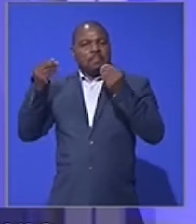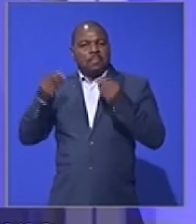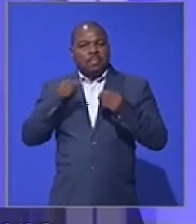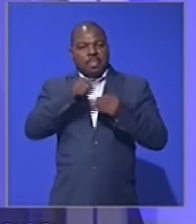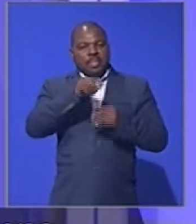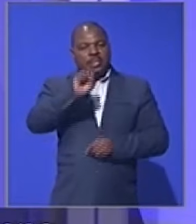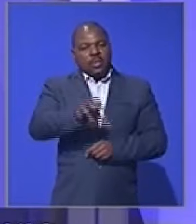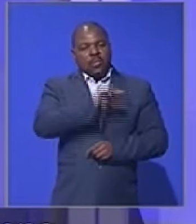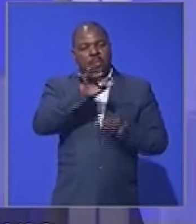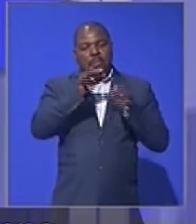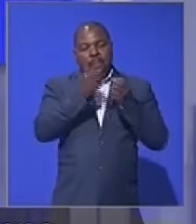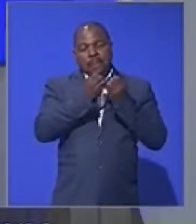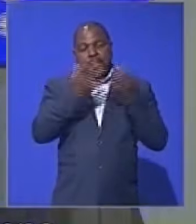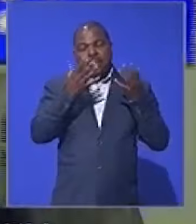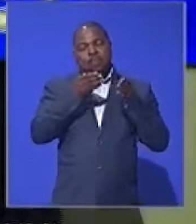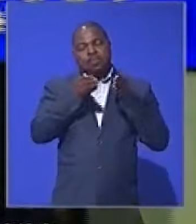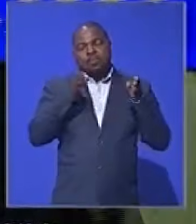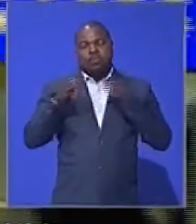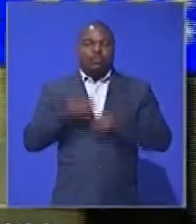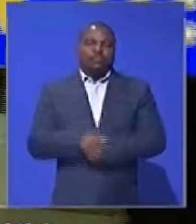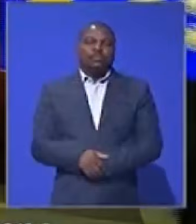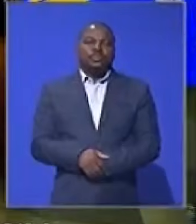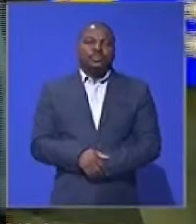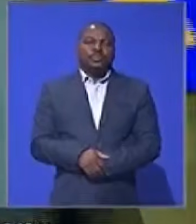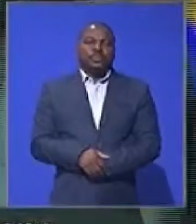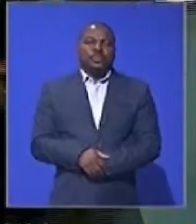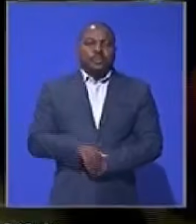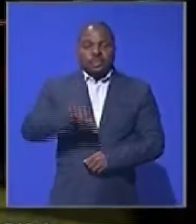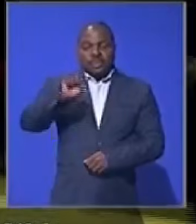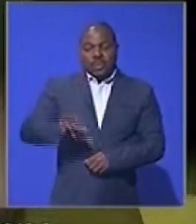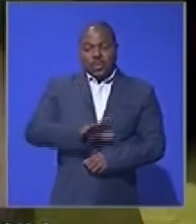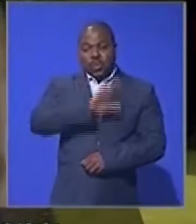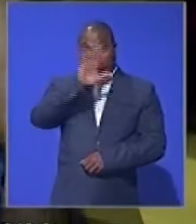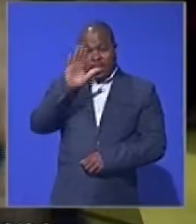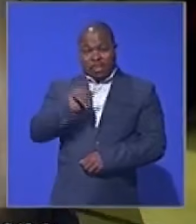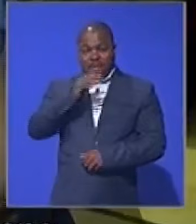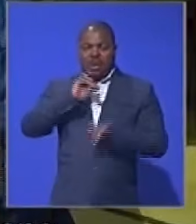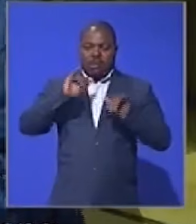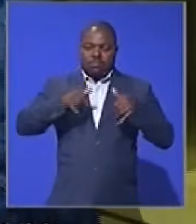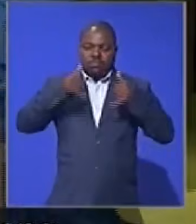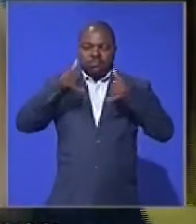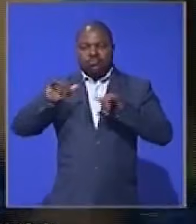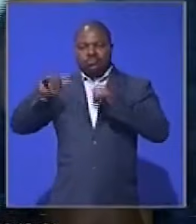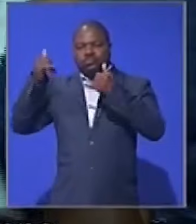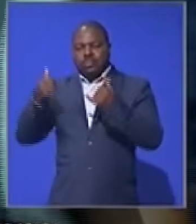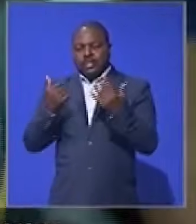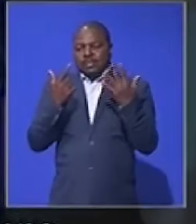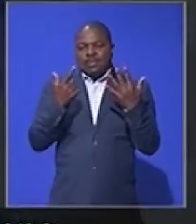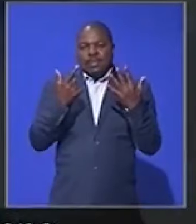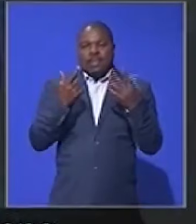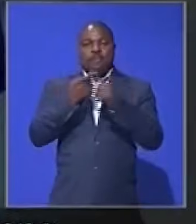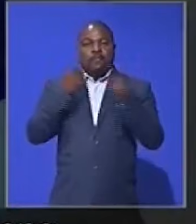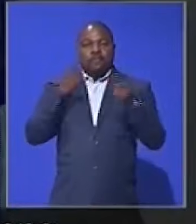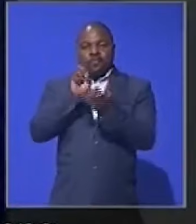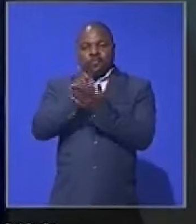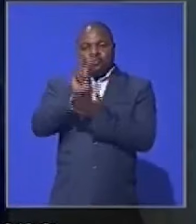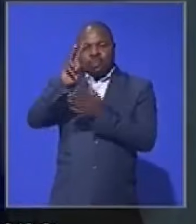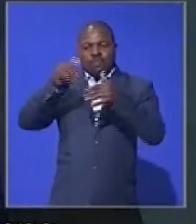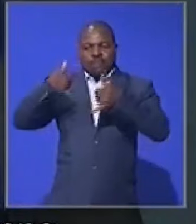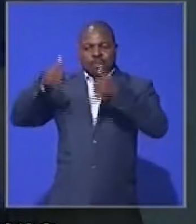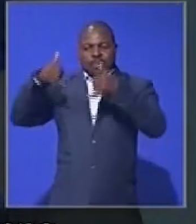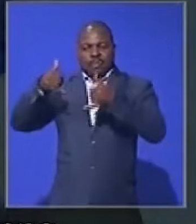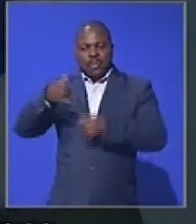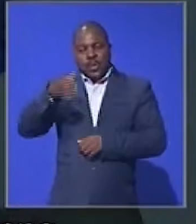ka maAfrika Borwa Afrika Borwa e thupile difoka tše šupa gare ga tše 12